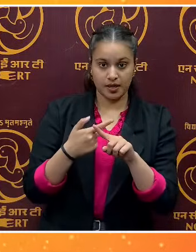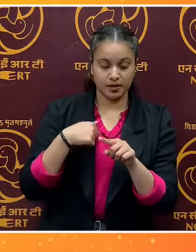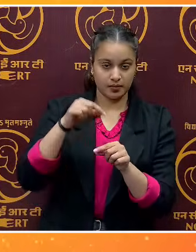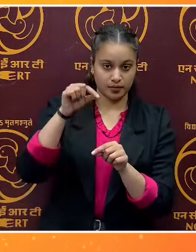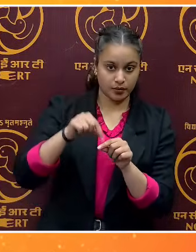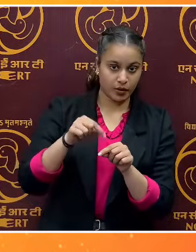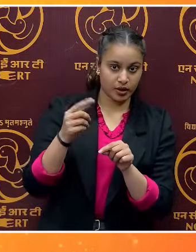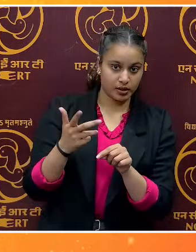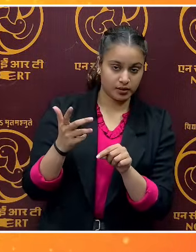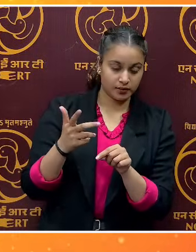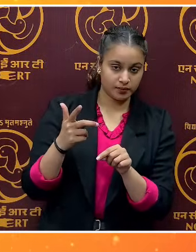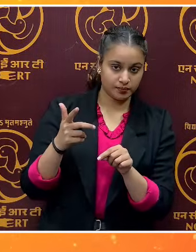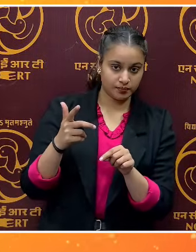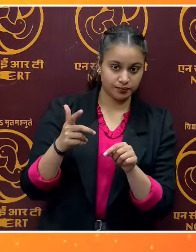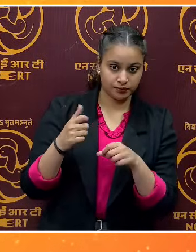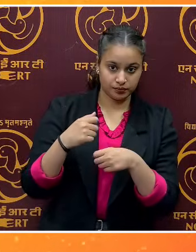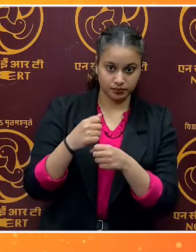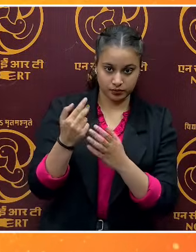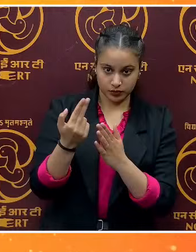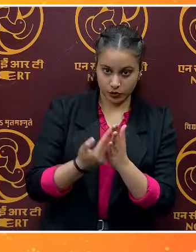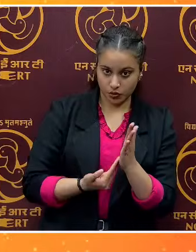and we can draw